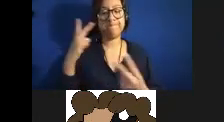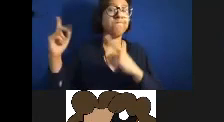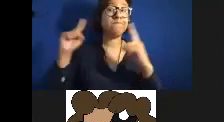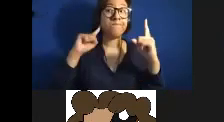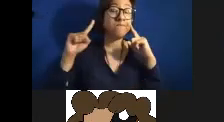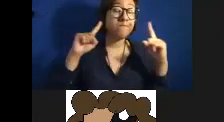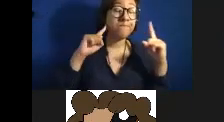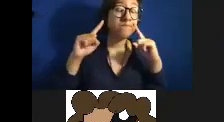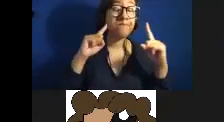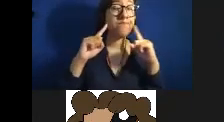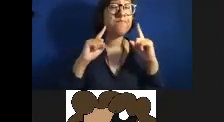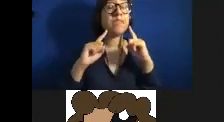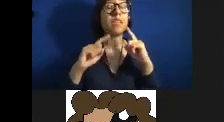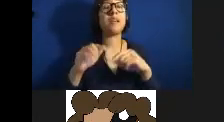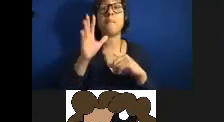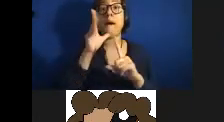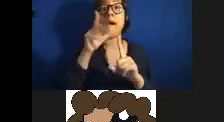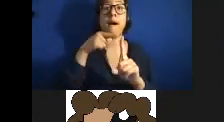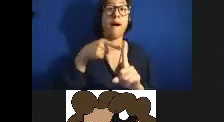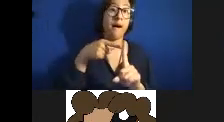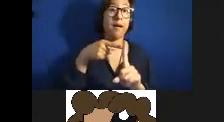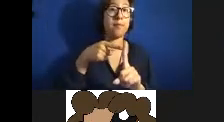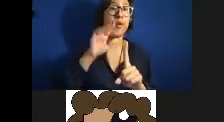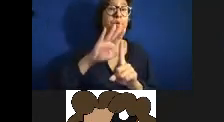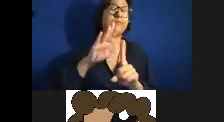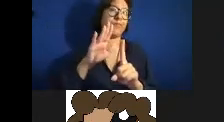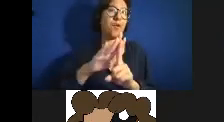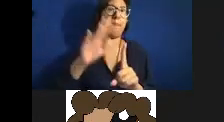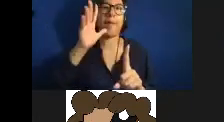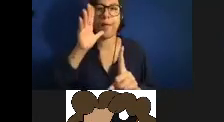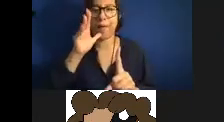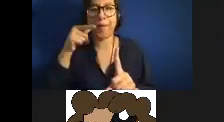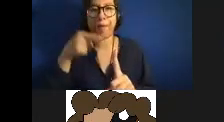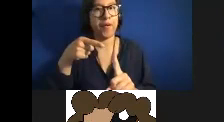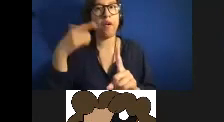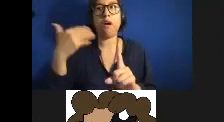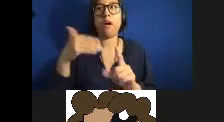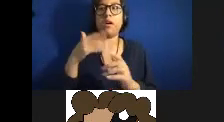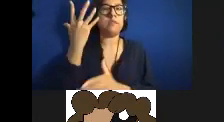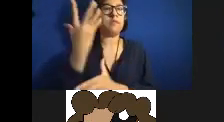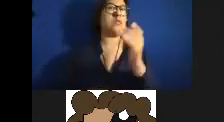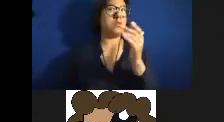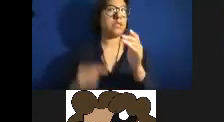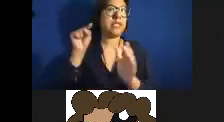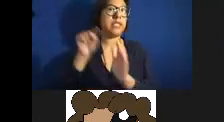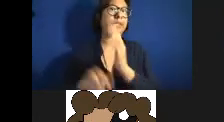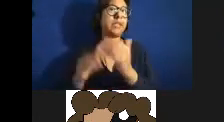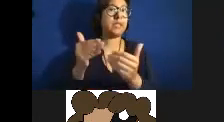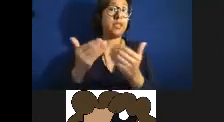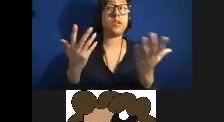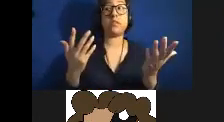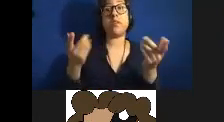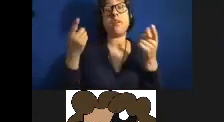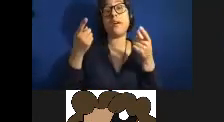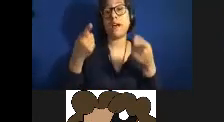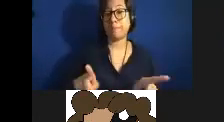mom's mother was taken too soon. And, you know, when I got to an age where my mom felt comfortable sharing